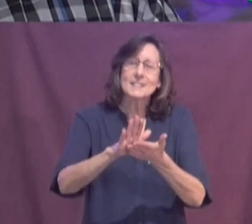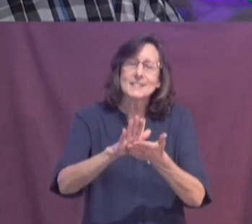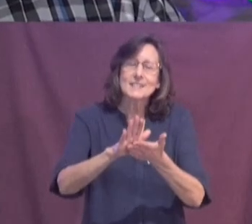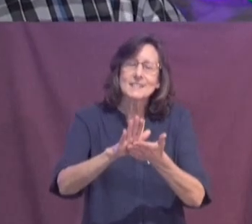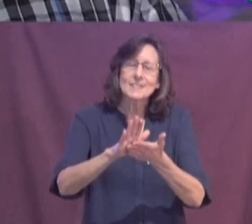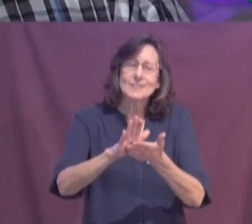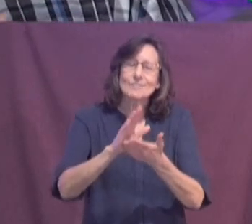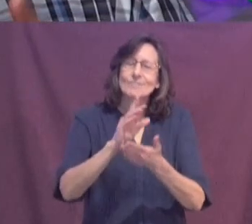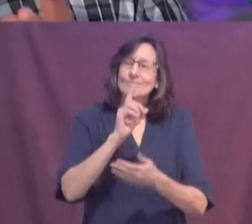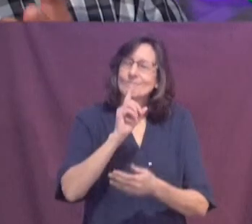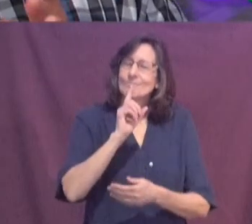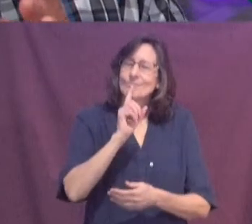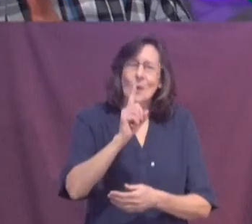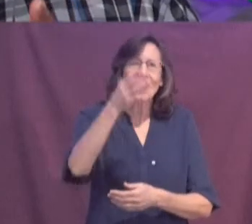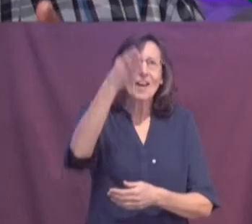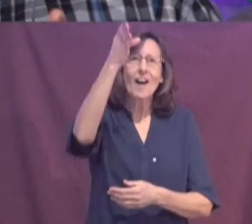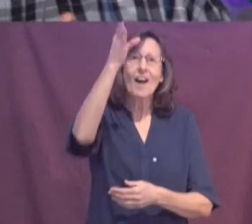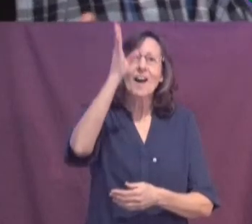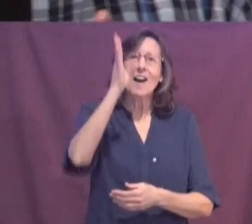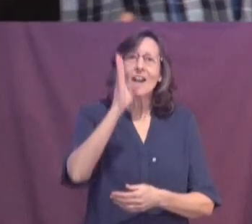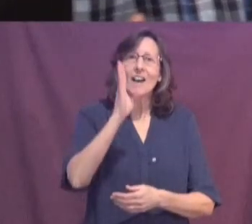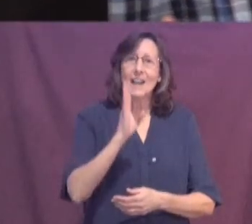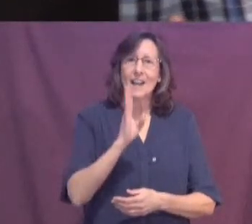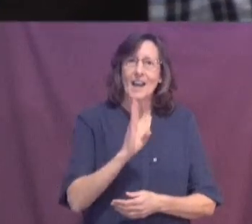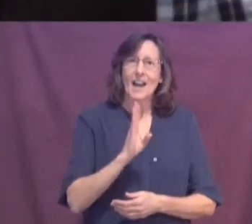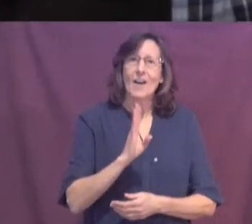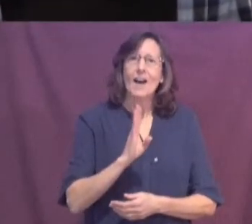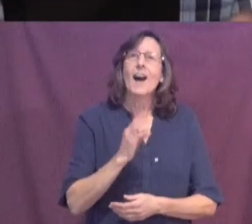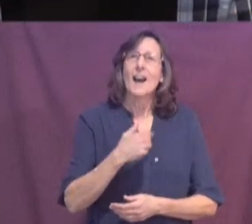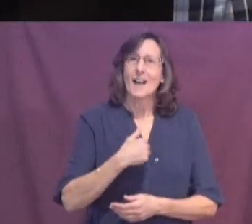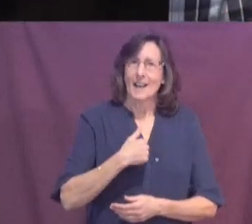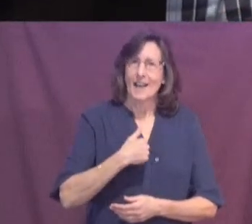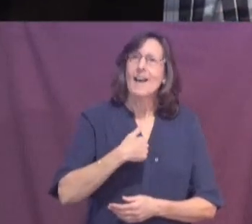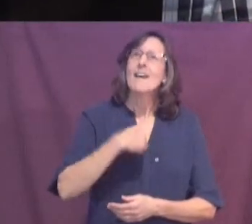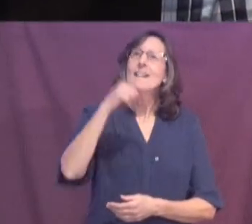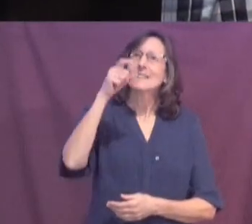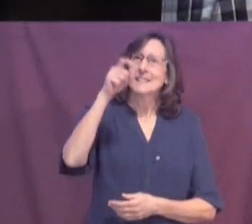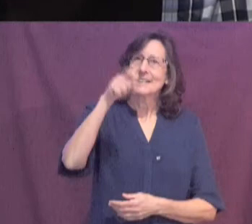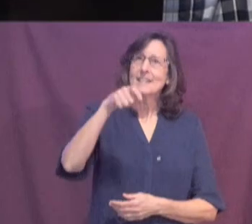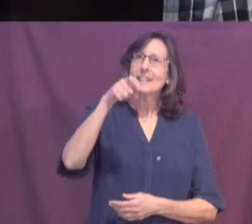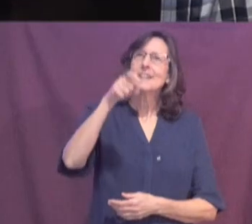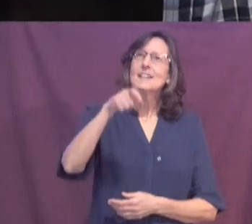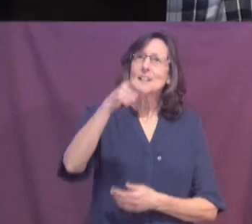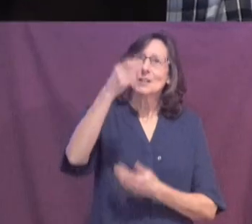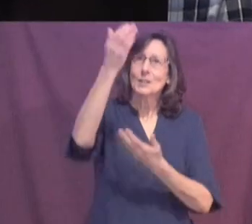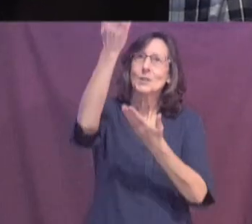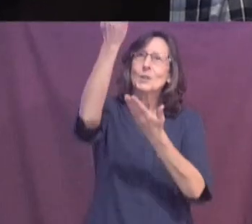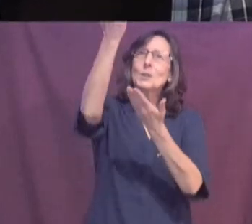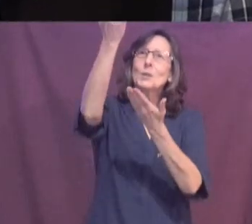righteousness. Oh God, how I need you.